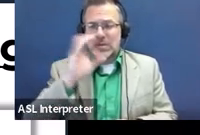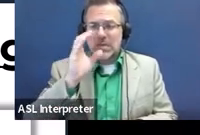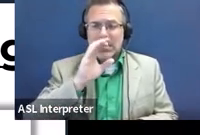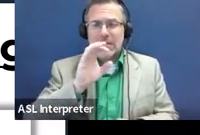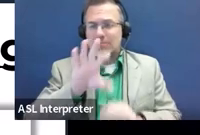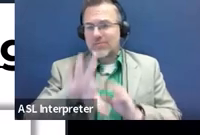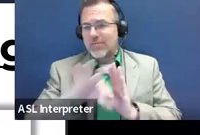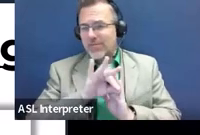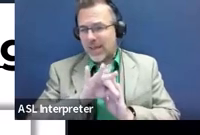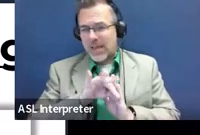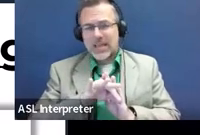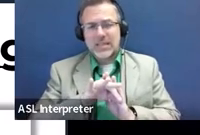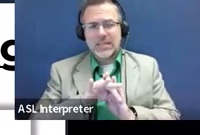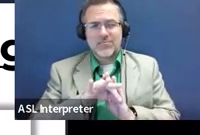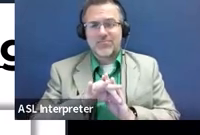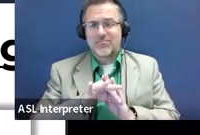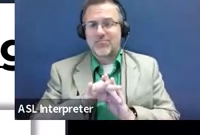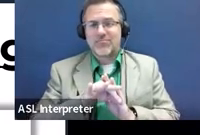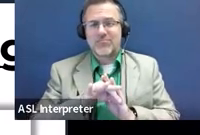availability.